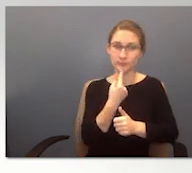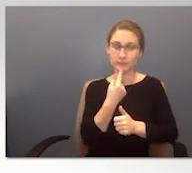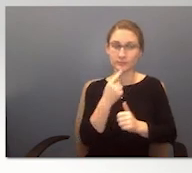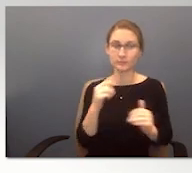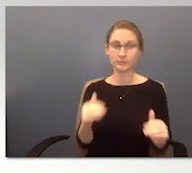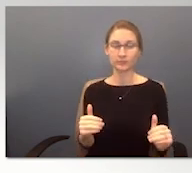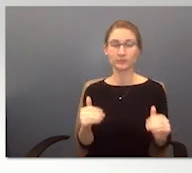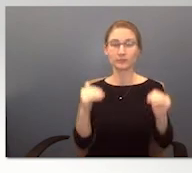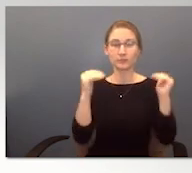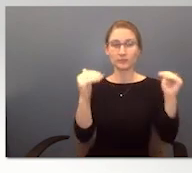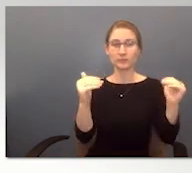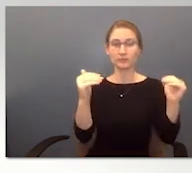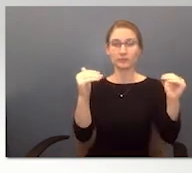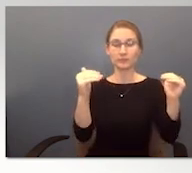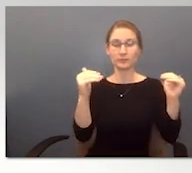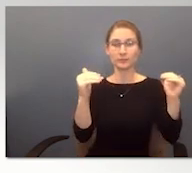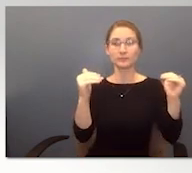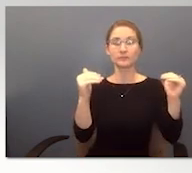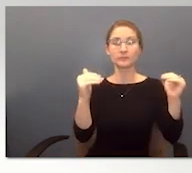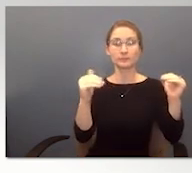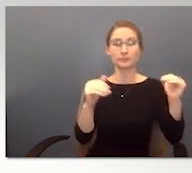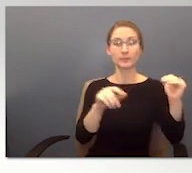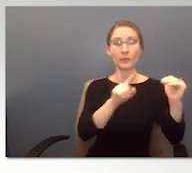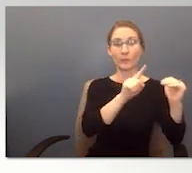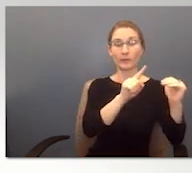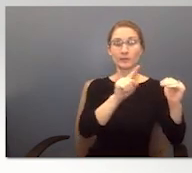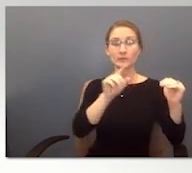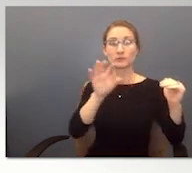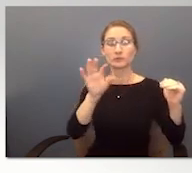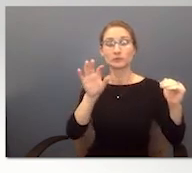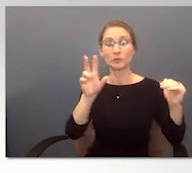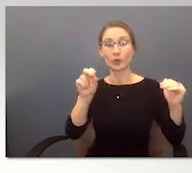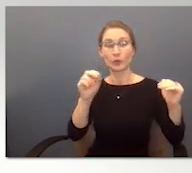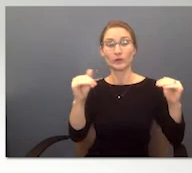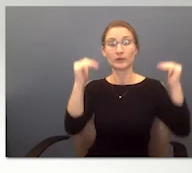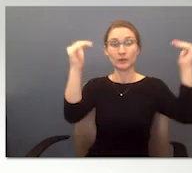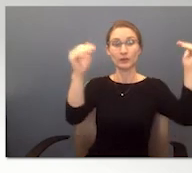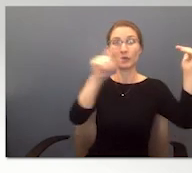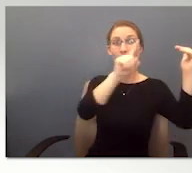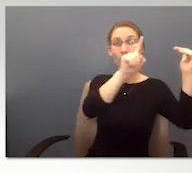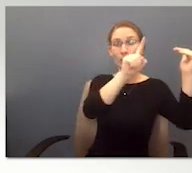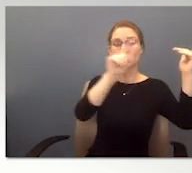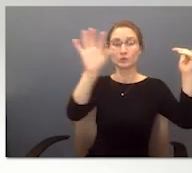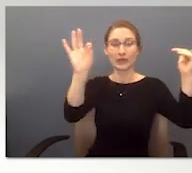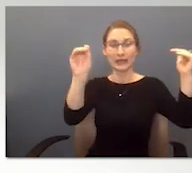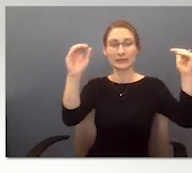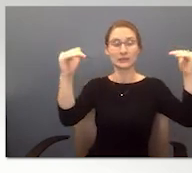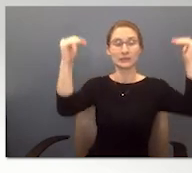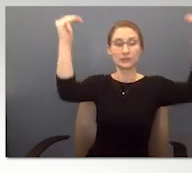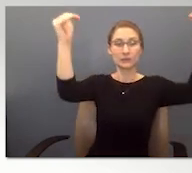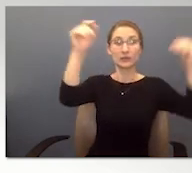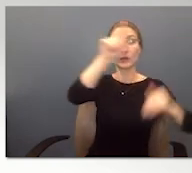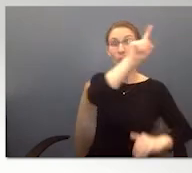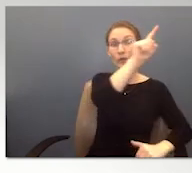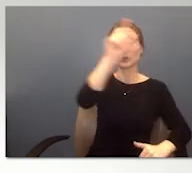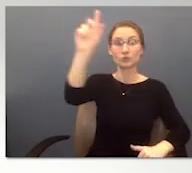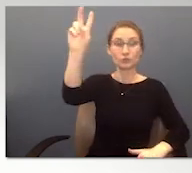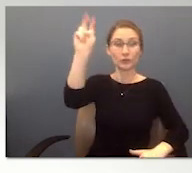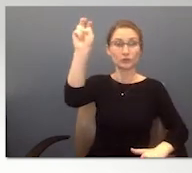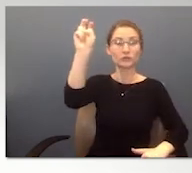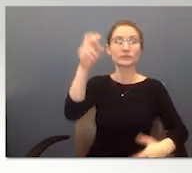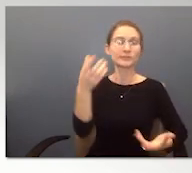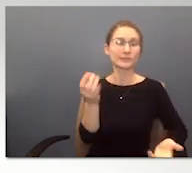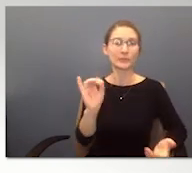we go to 1 to 30, then 1 to 90, and then 1 to 200 for, your well-controlled